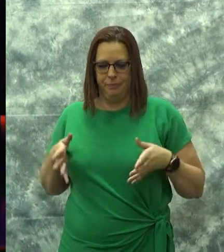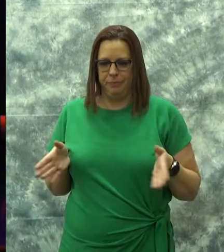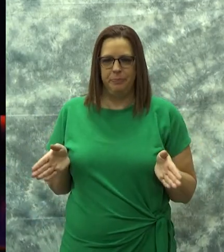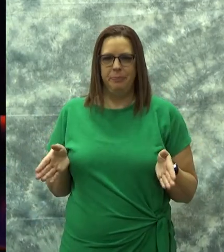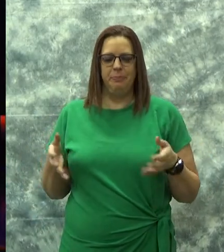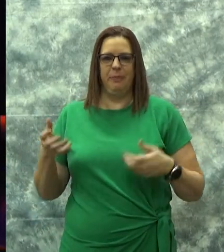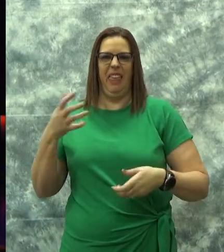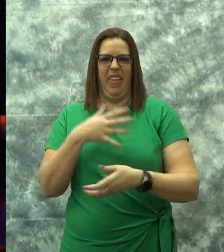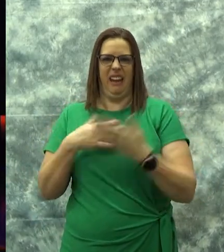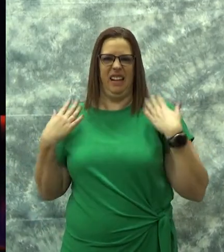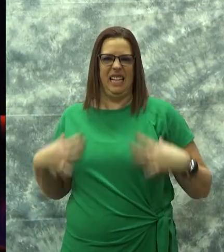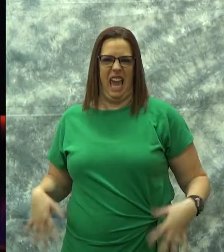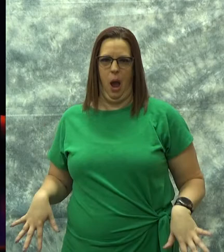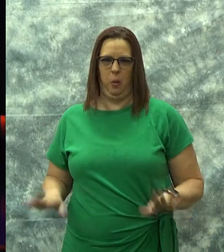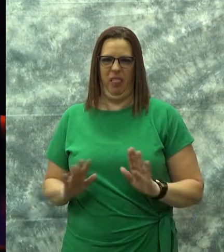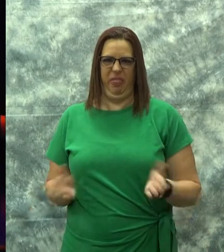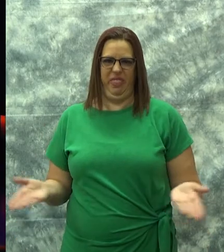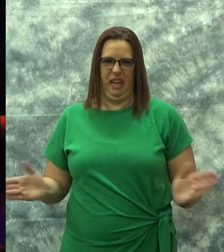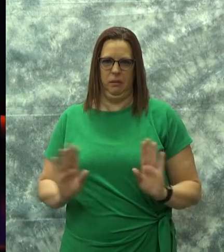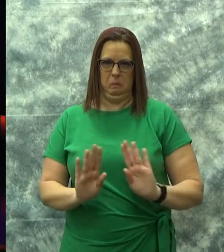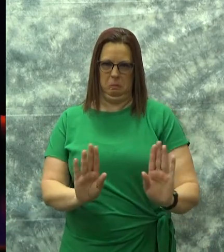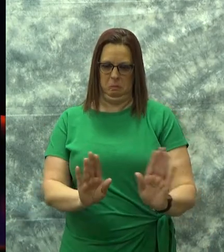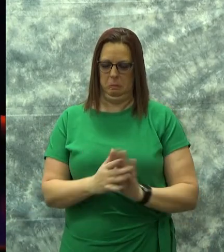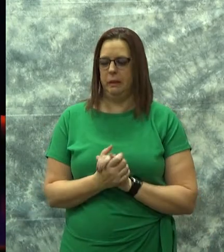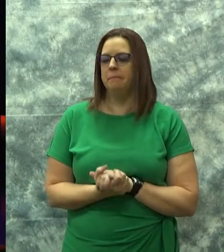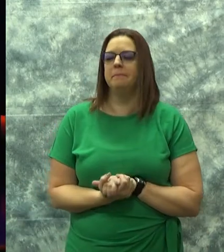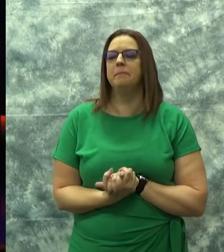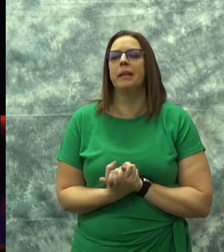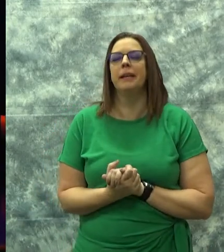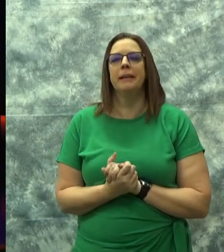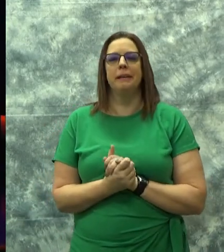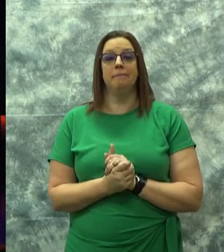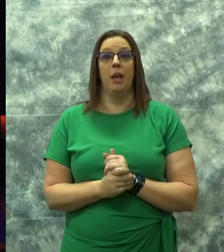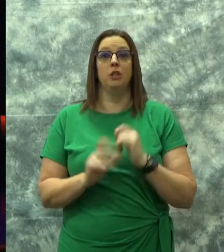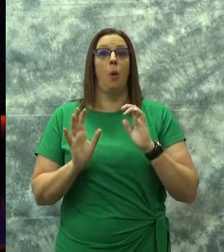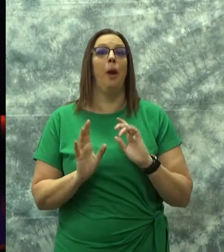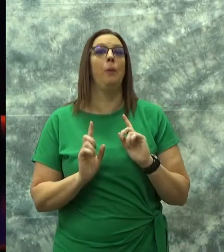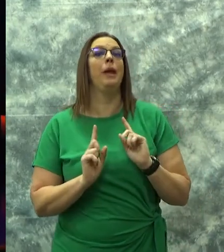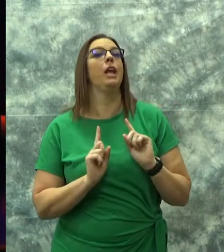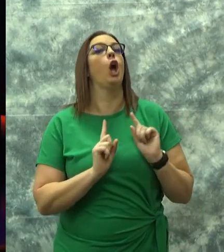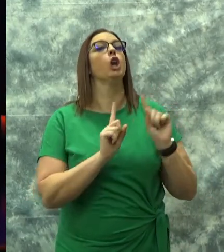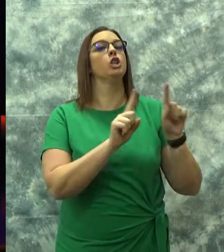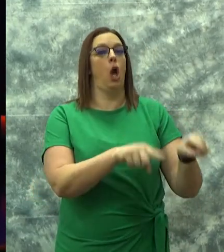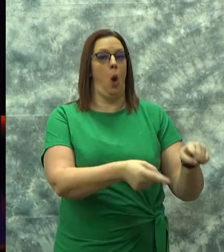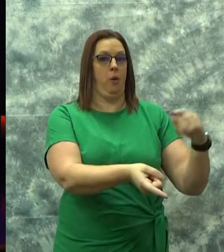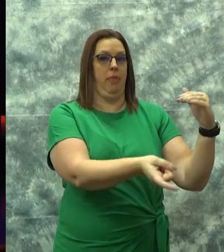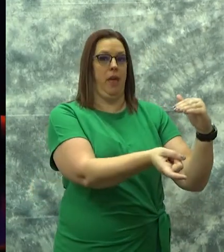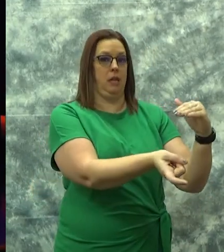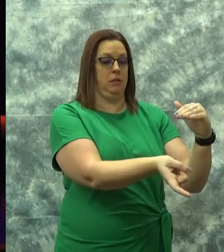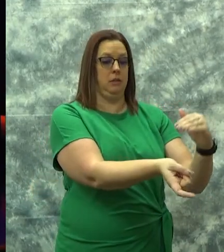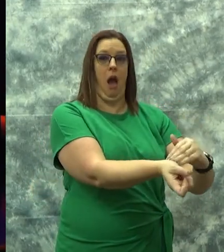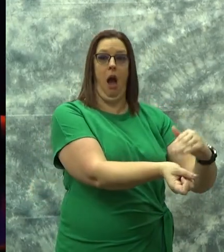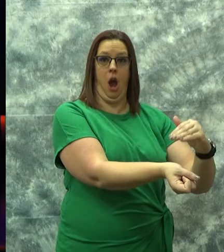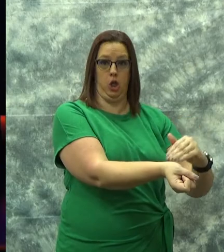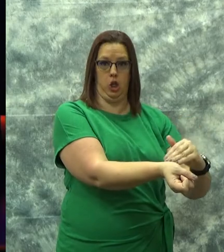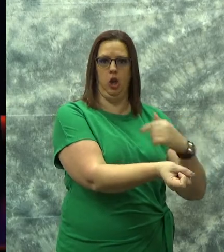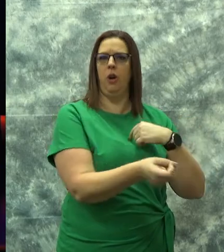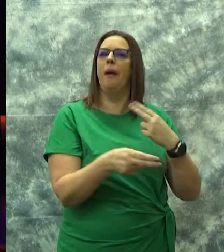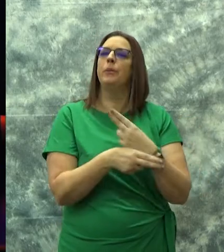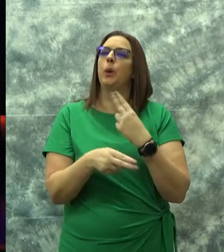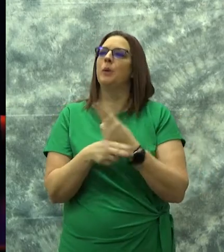ties in order for this to happen today. Isn't that wonderful? So when we go to the doctor, one of the reasons that I use the